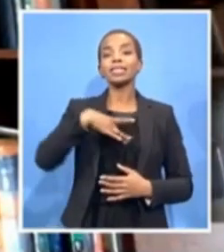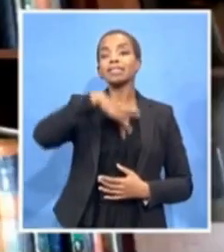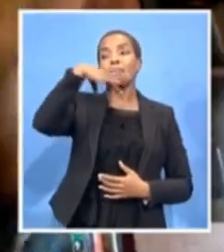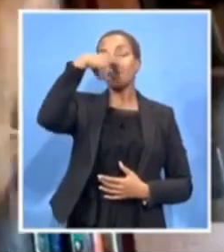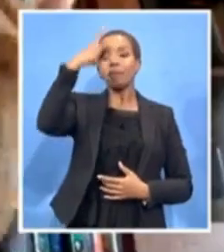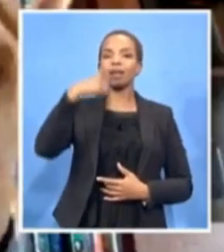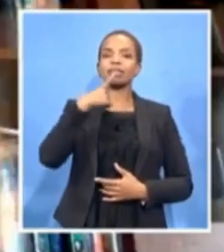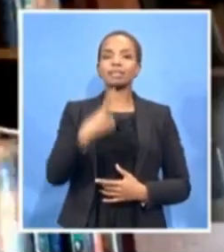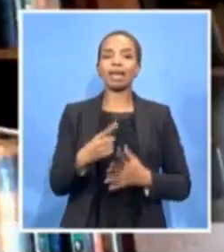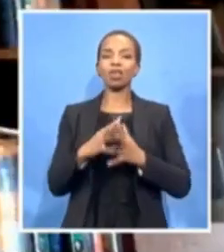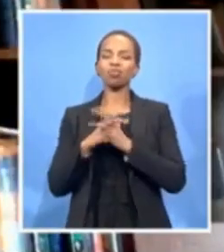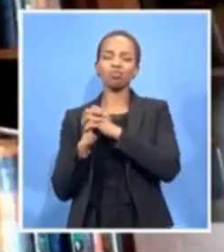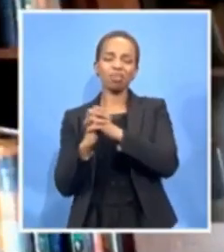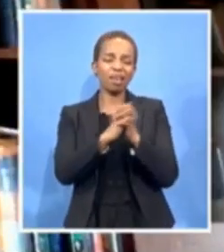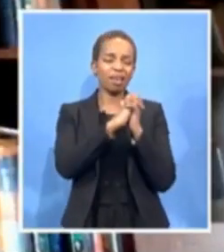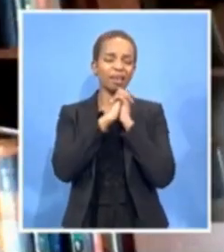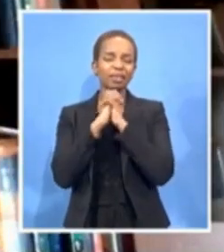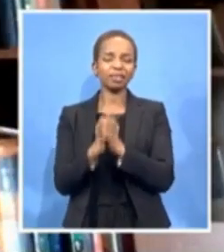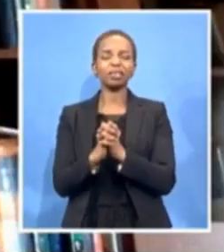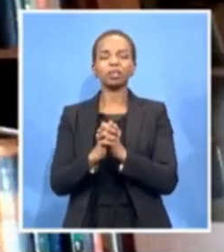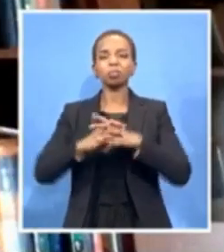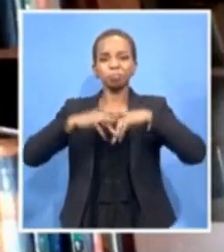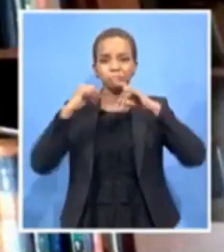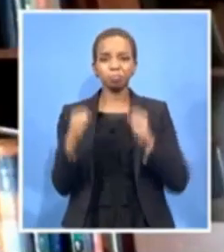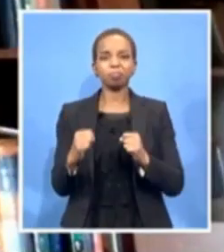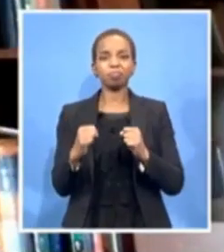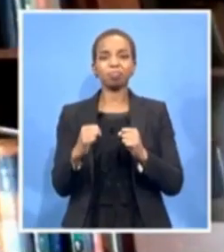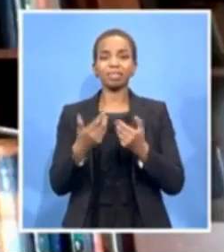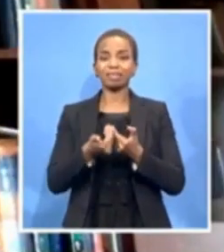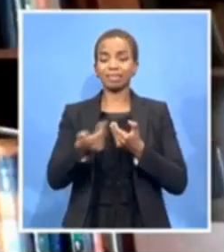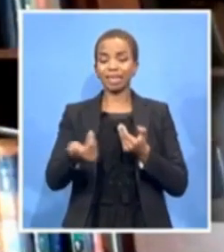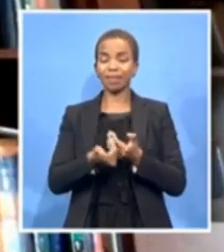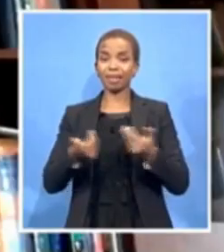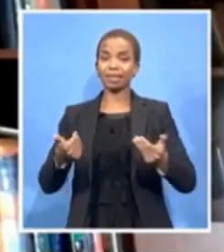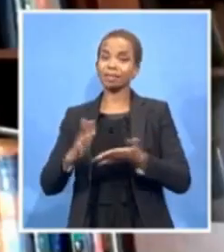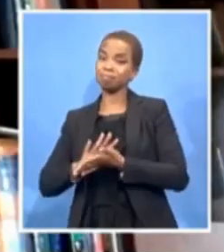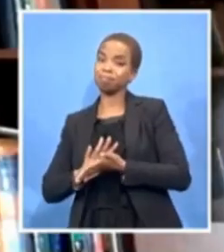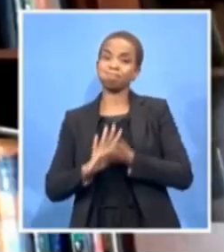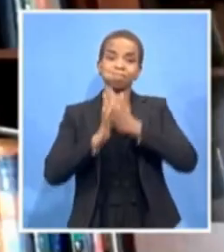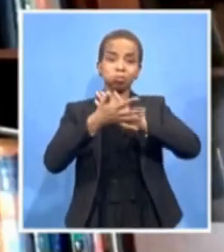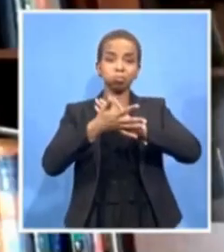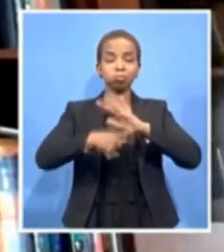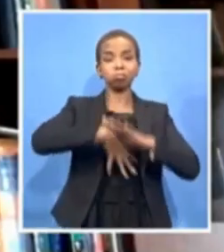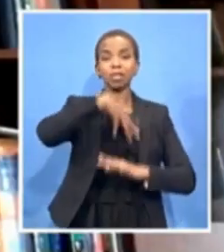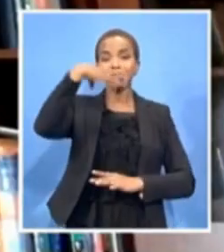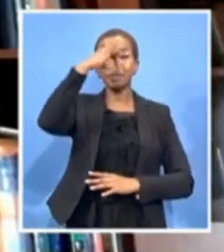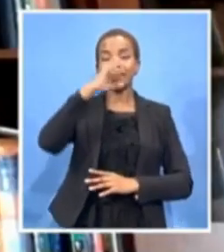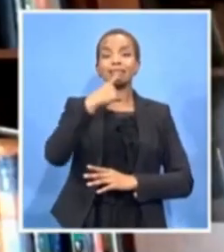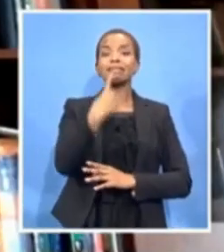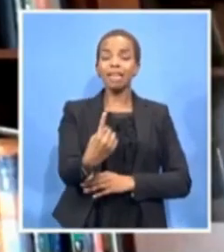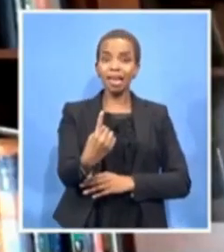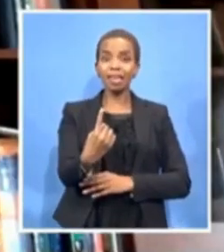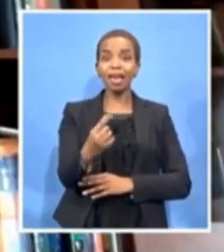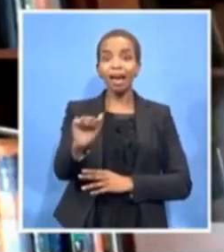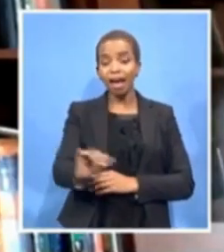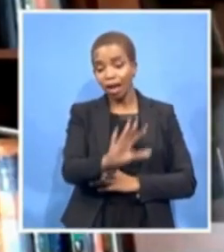divided we fall, a spirit which says that Africa can actually survive. And that is why it